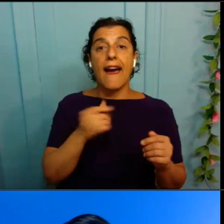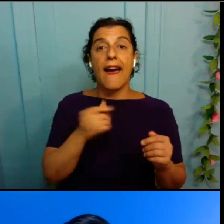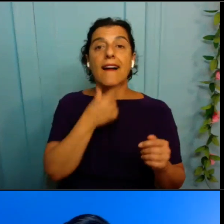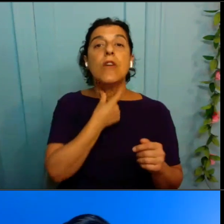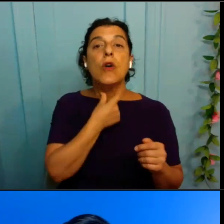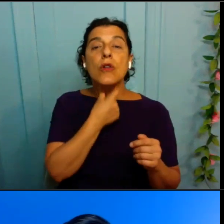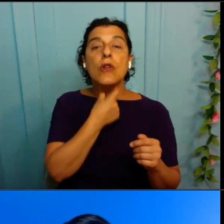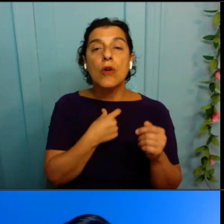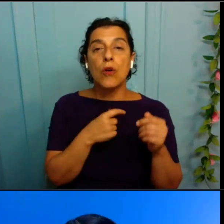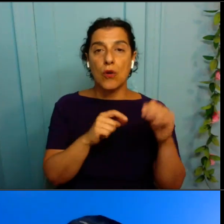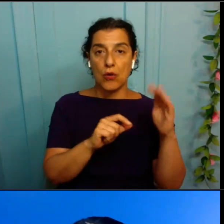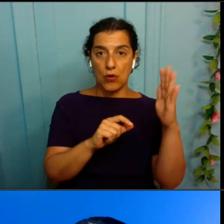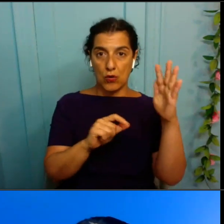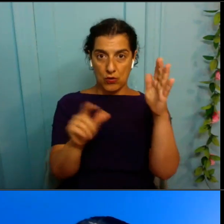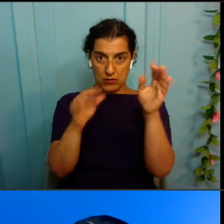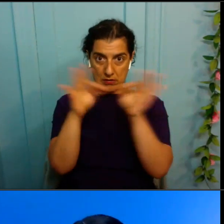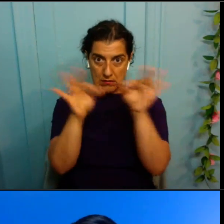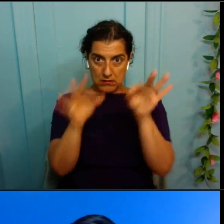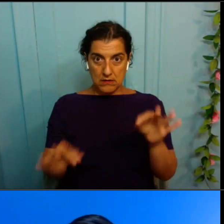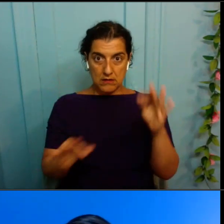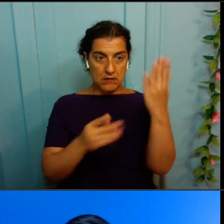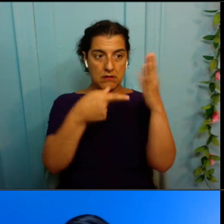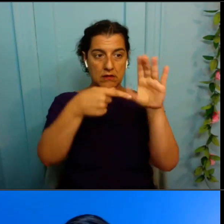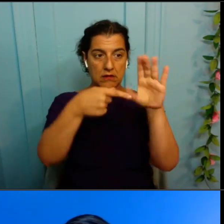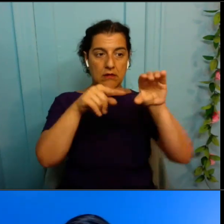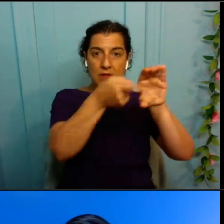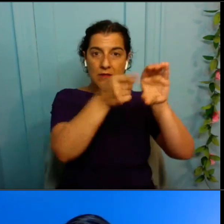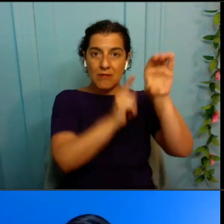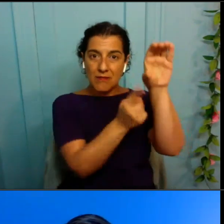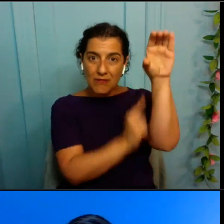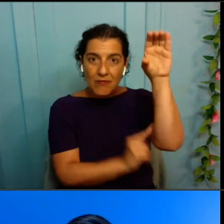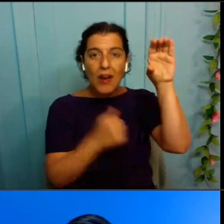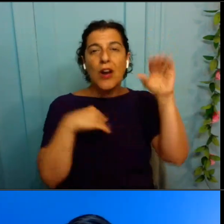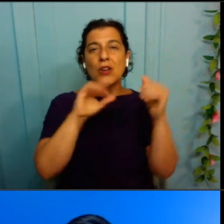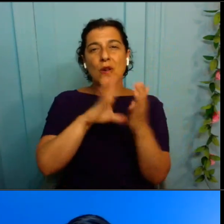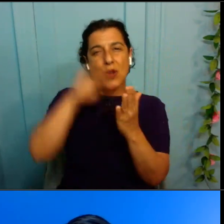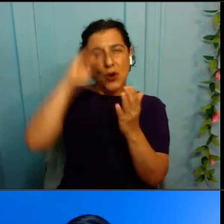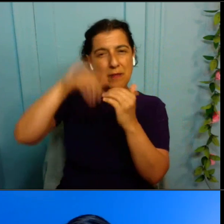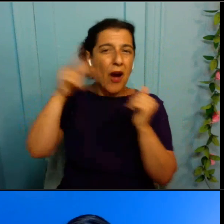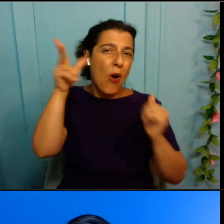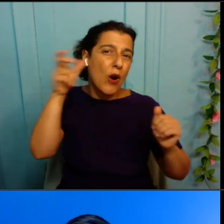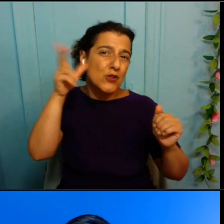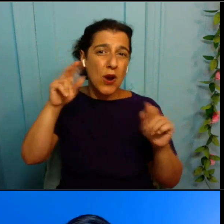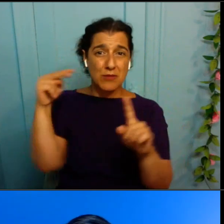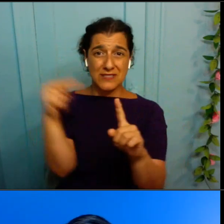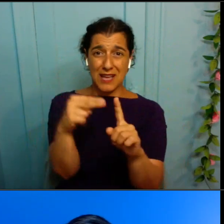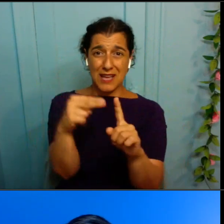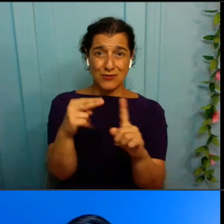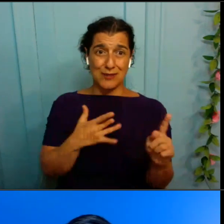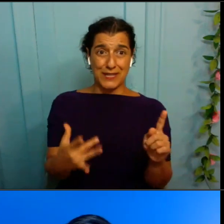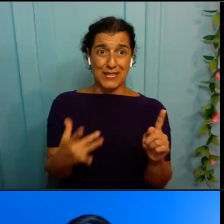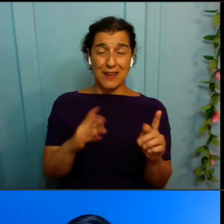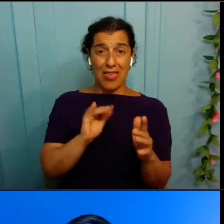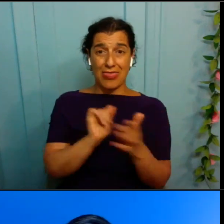tract, you learn about auditory perception, and that's about all you typically have room